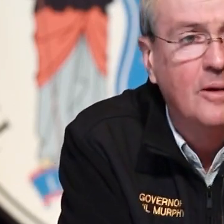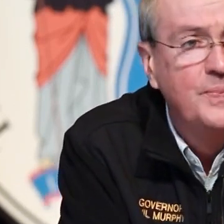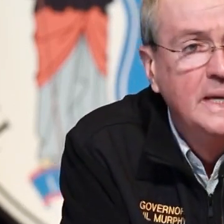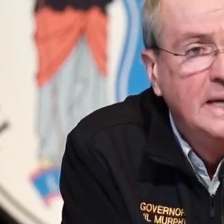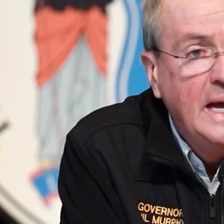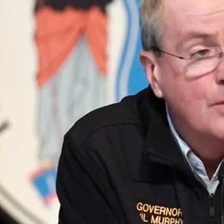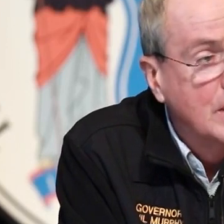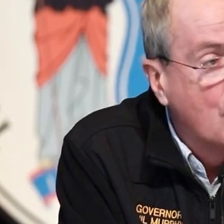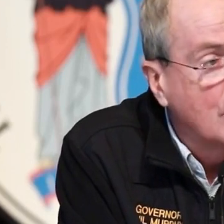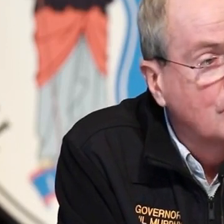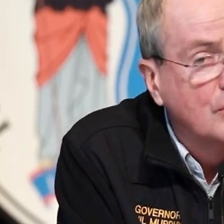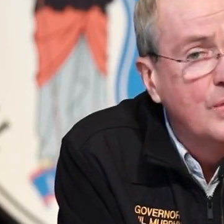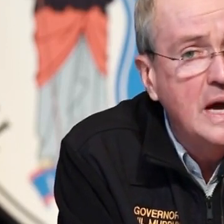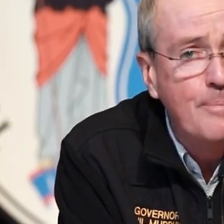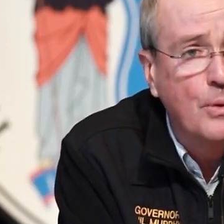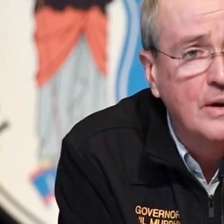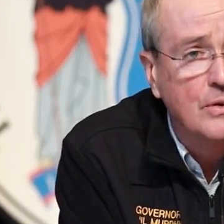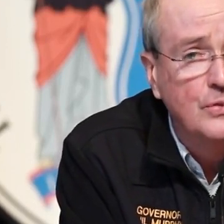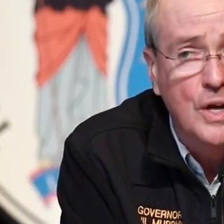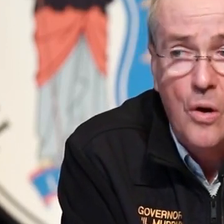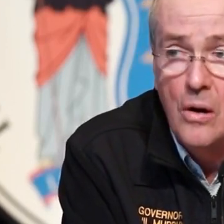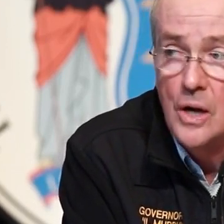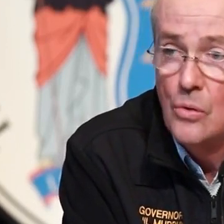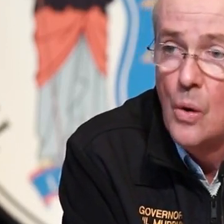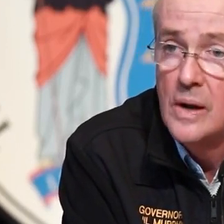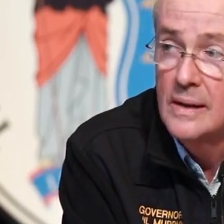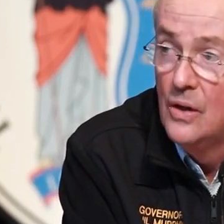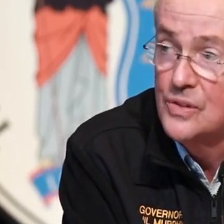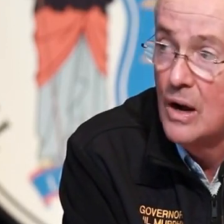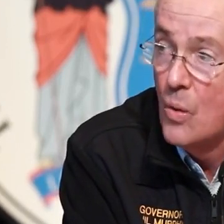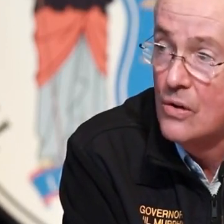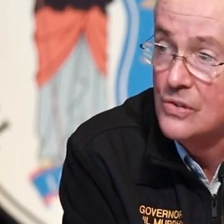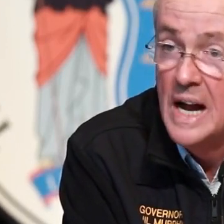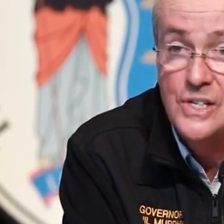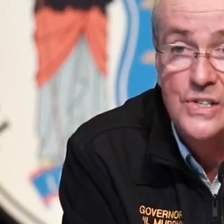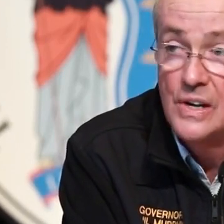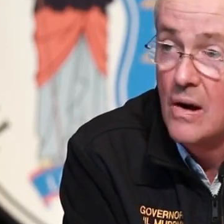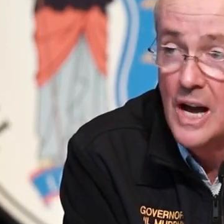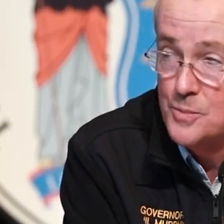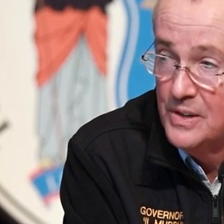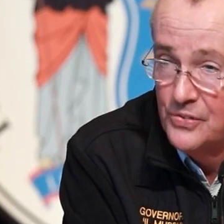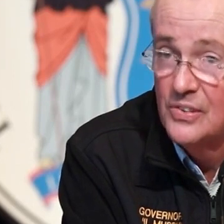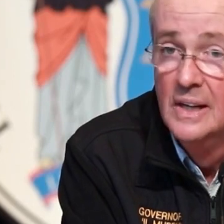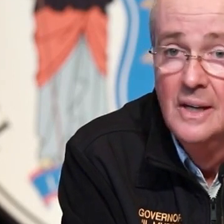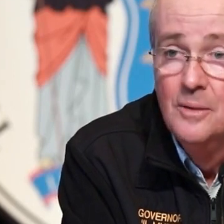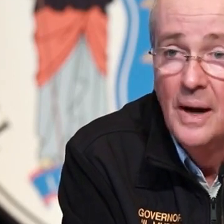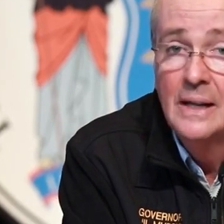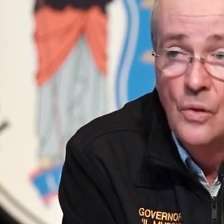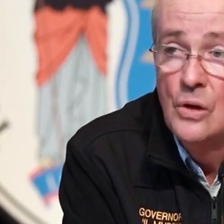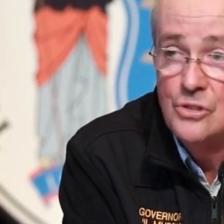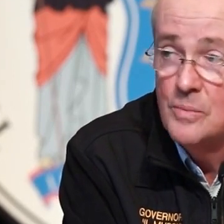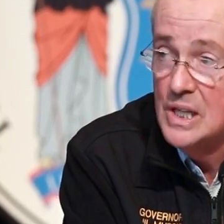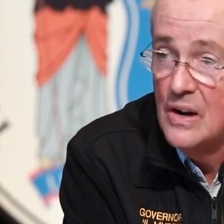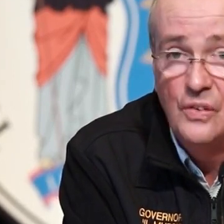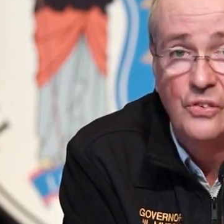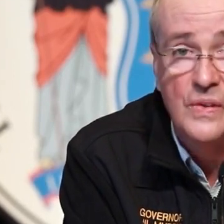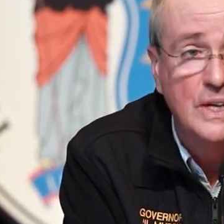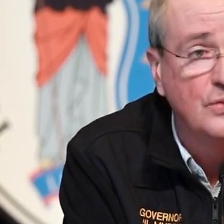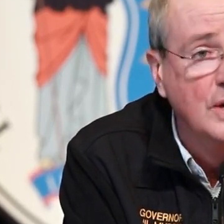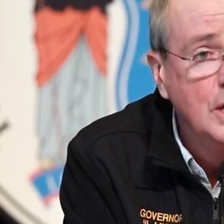them out. And regardless of who the operator is, there are heroic healthcare workers, not just in our hospitals, but in long-term